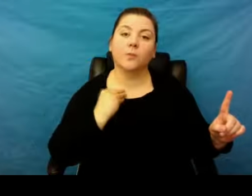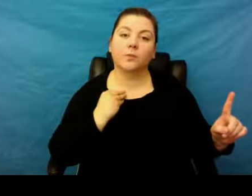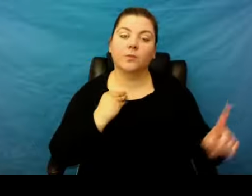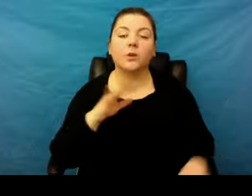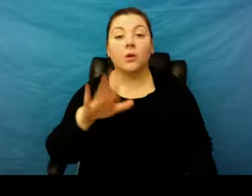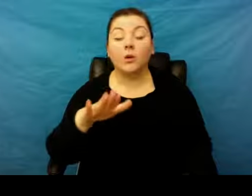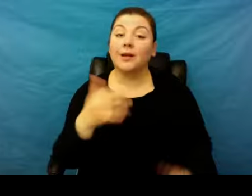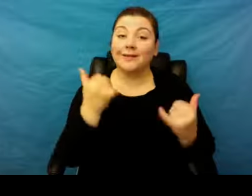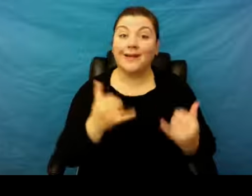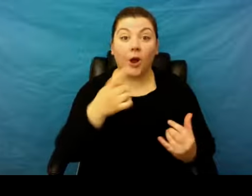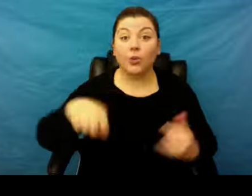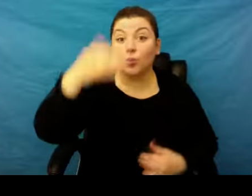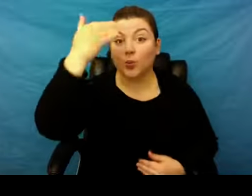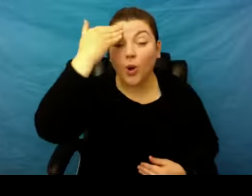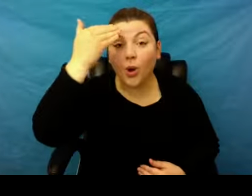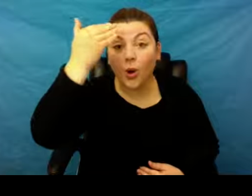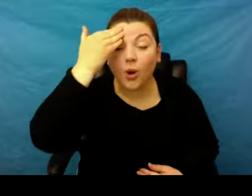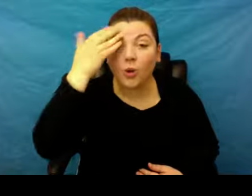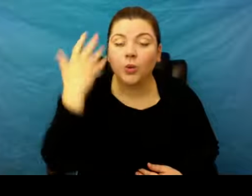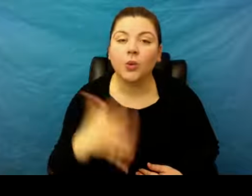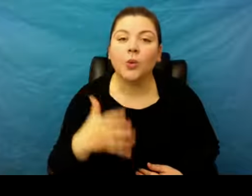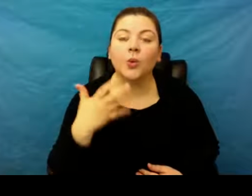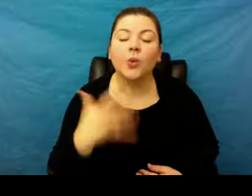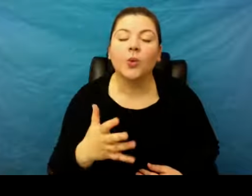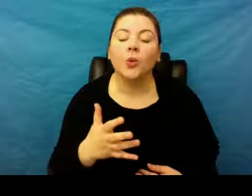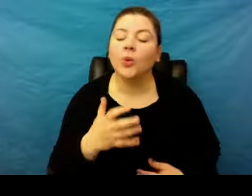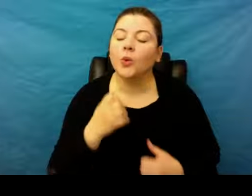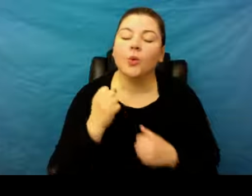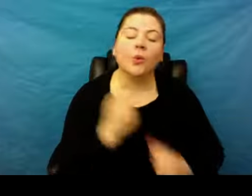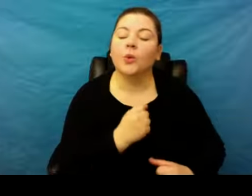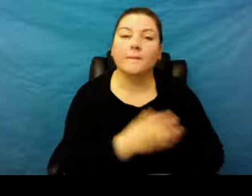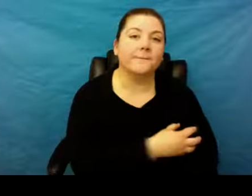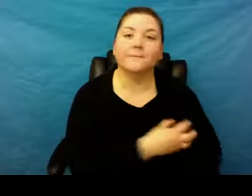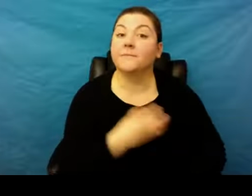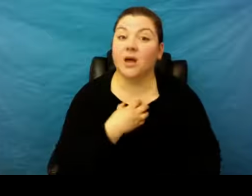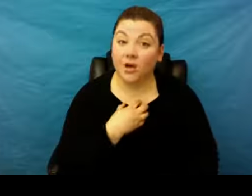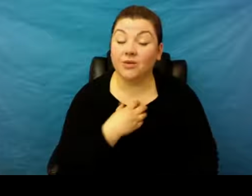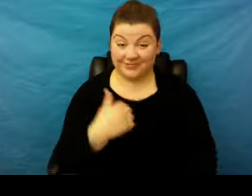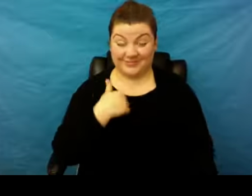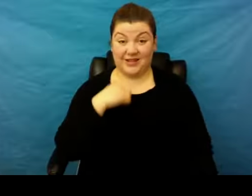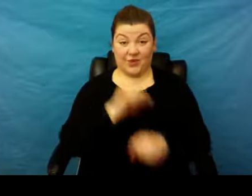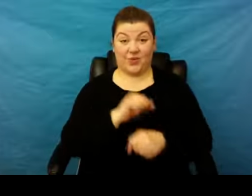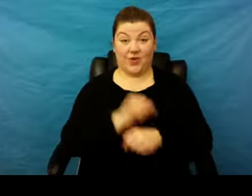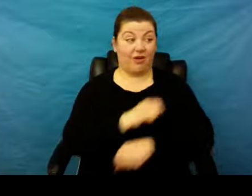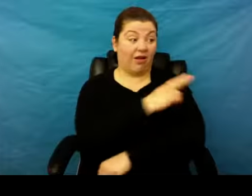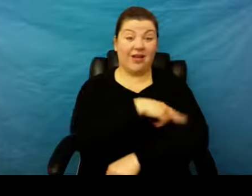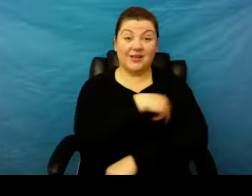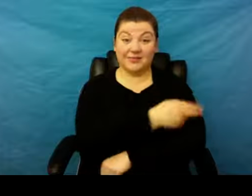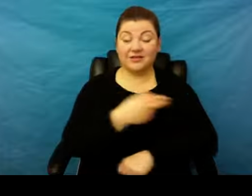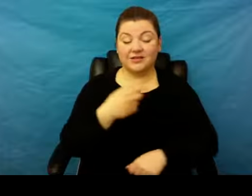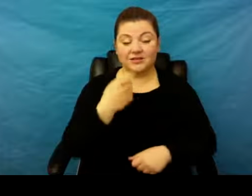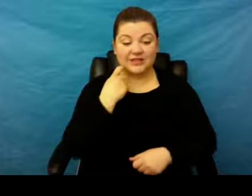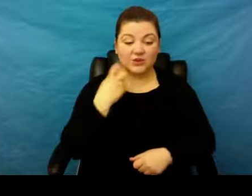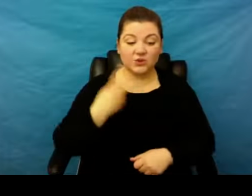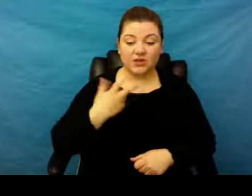incredibly empowering. And that's, as I've been in the hospital the last 2 days, the thing that makes me smile a little bit